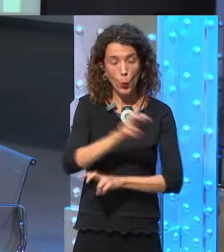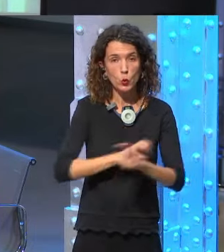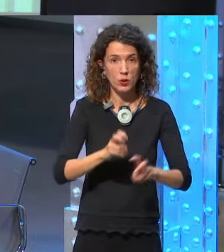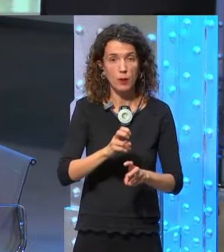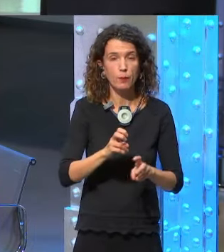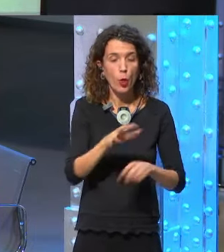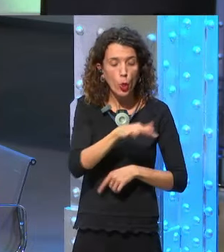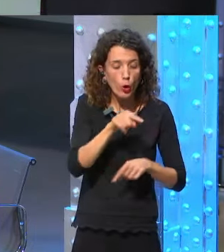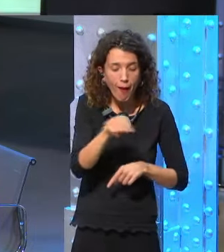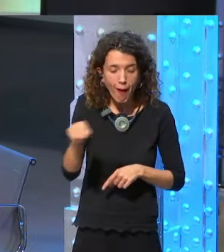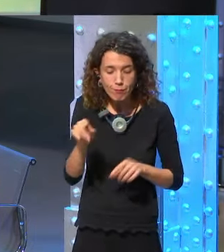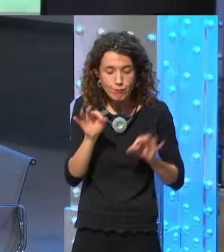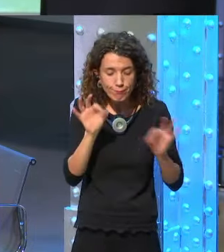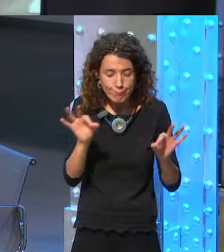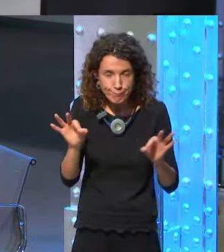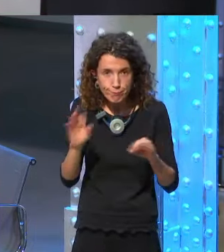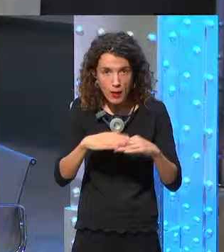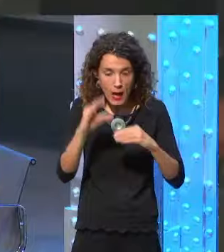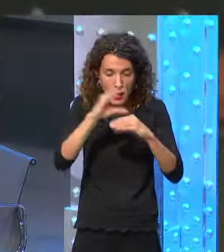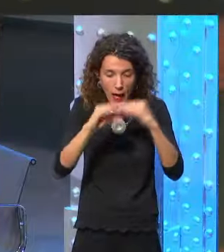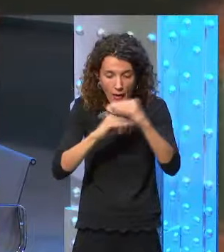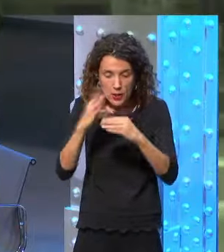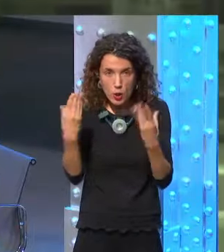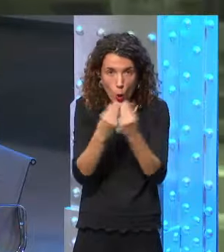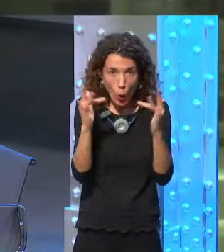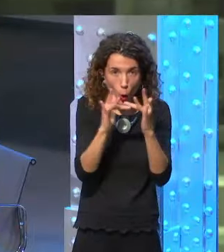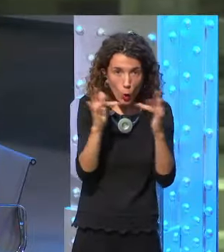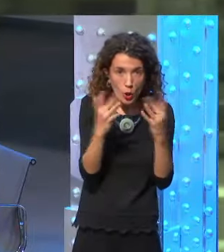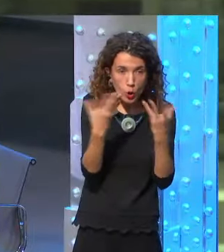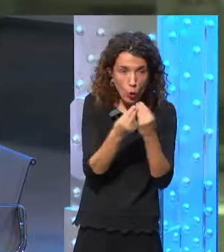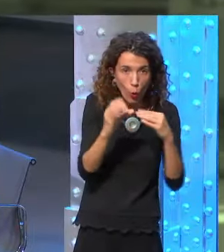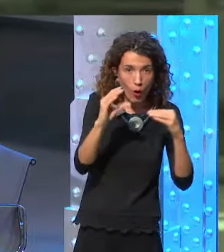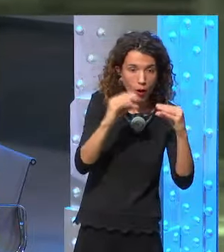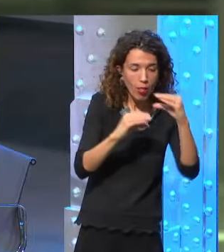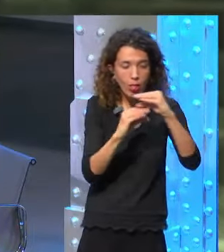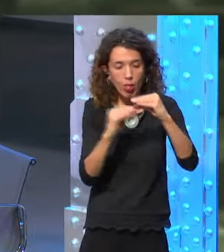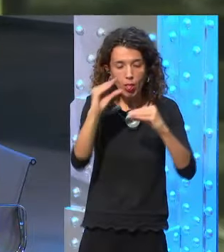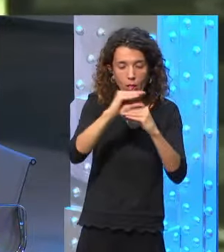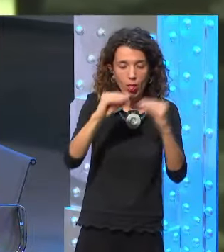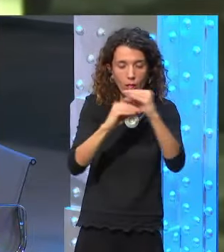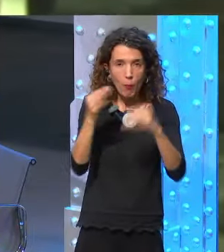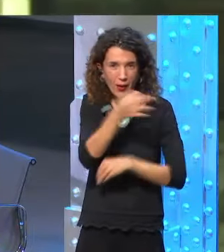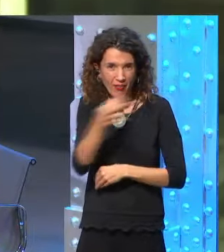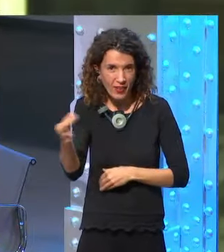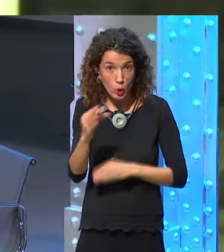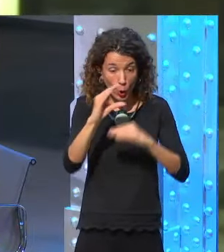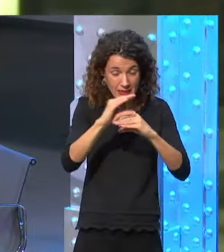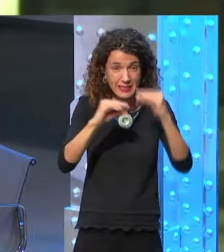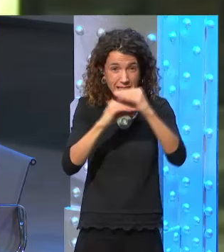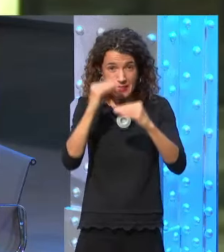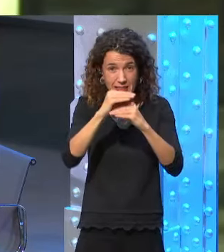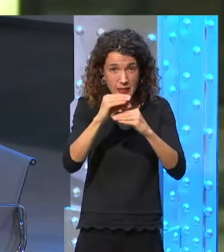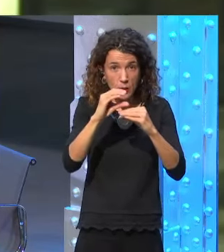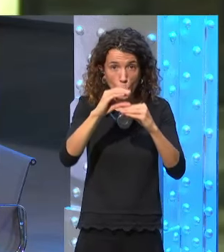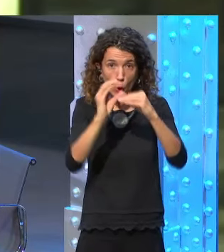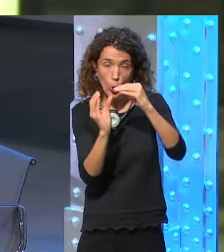lower bricks. And each of these bricks is individually rotated up to 17 degrees in one or the other